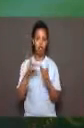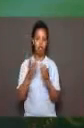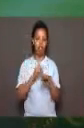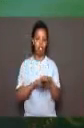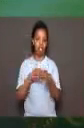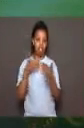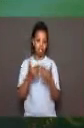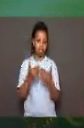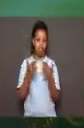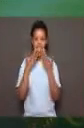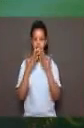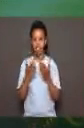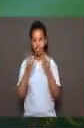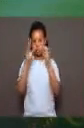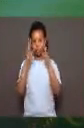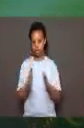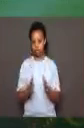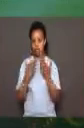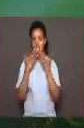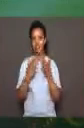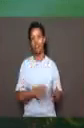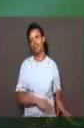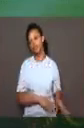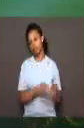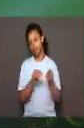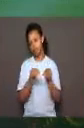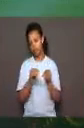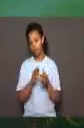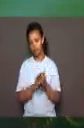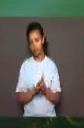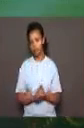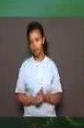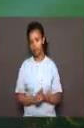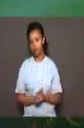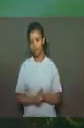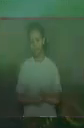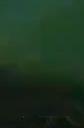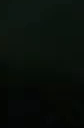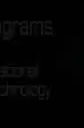lesson, thank you, teacher. Thank you, students.